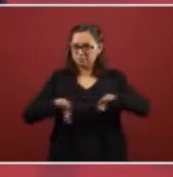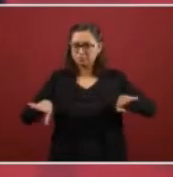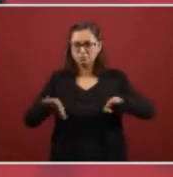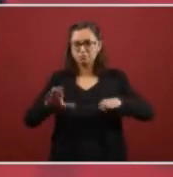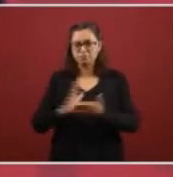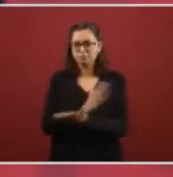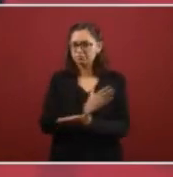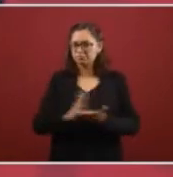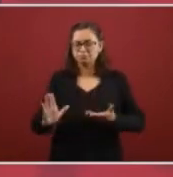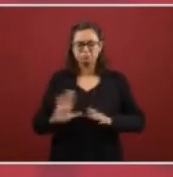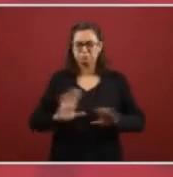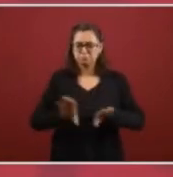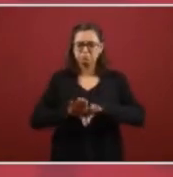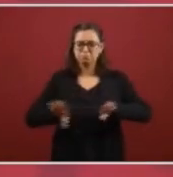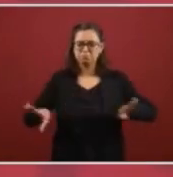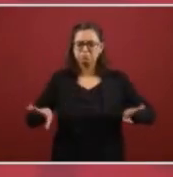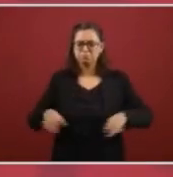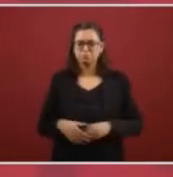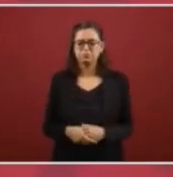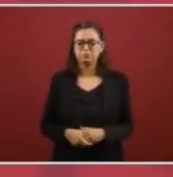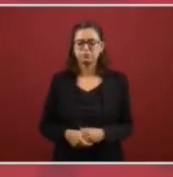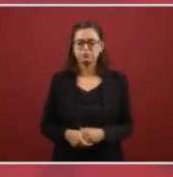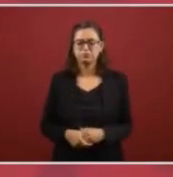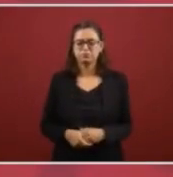without distinction.